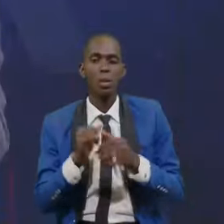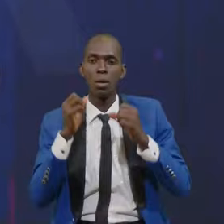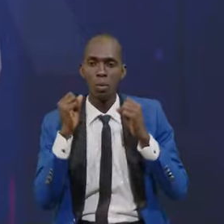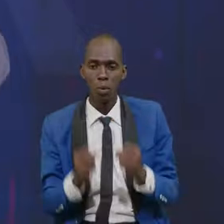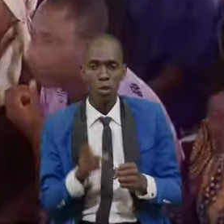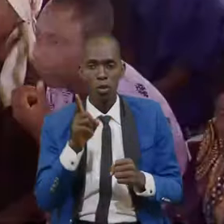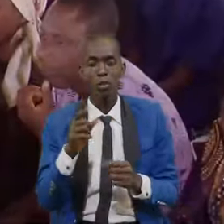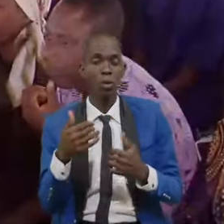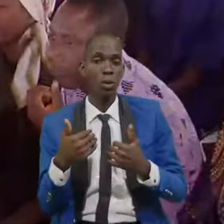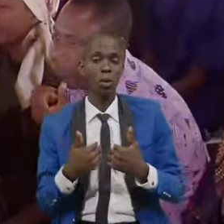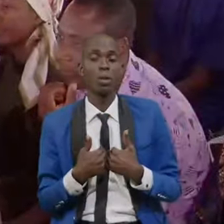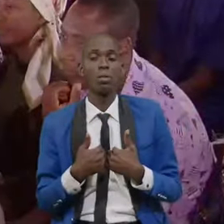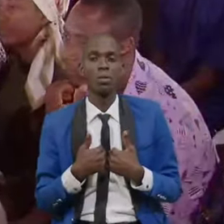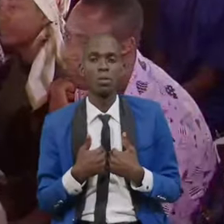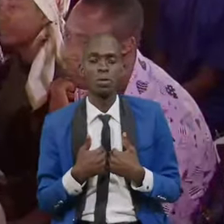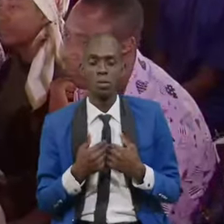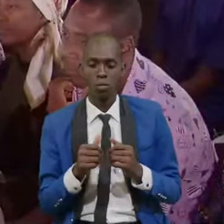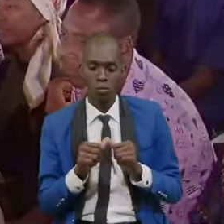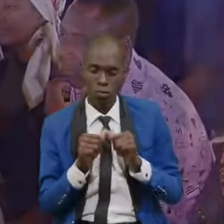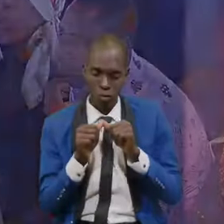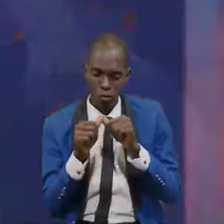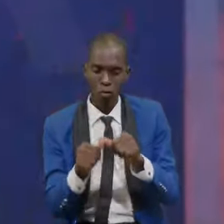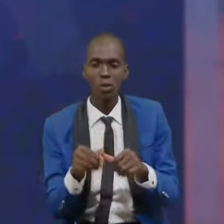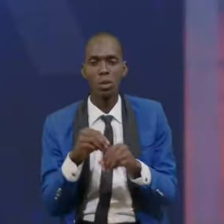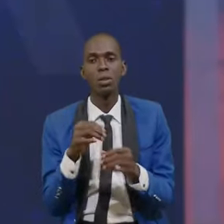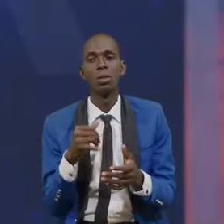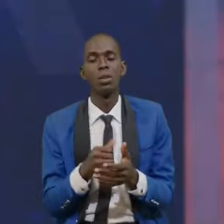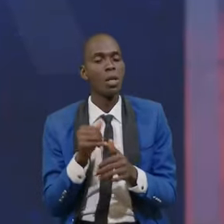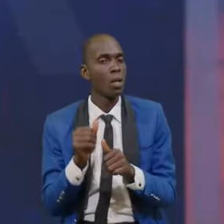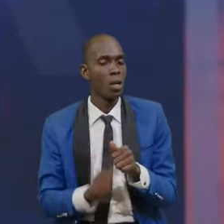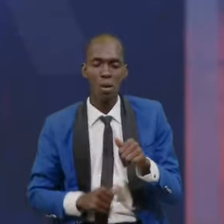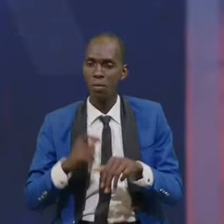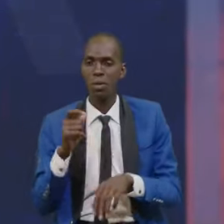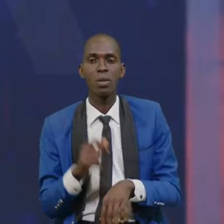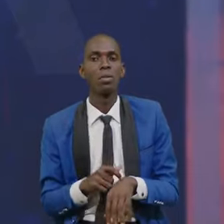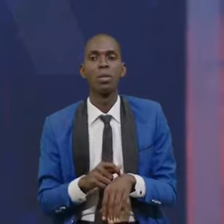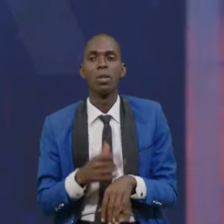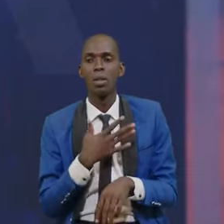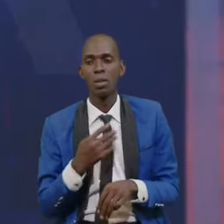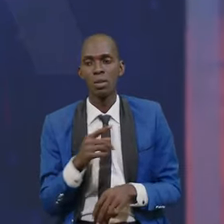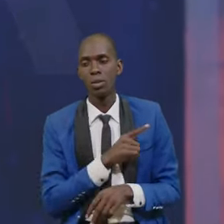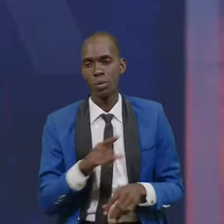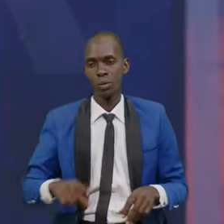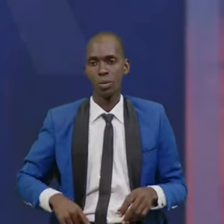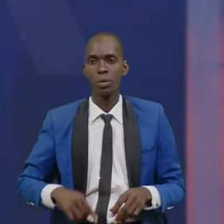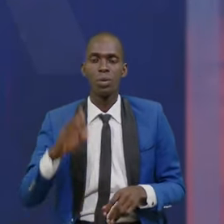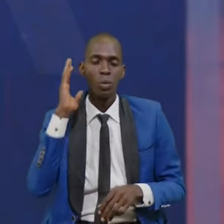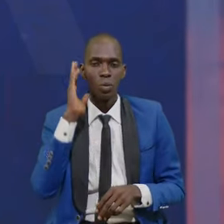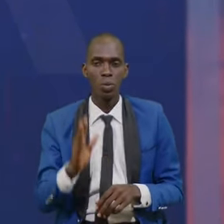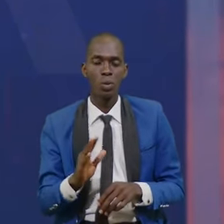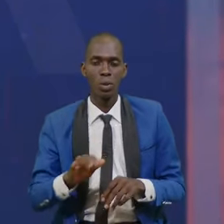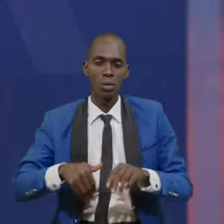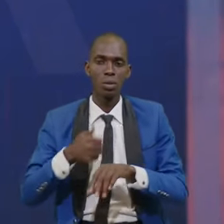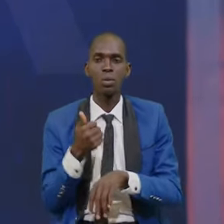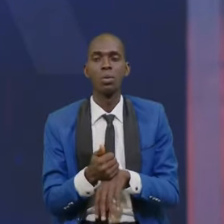have. Hold on to it every time. And the Lord will affirm